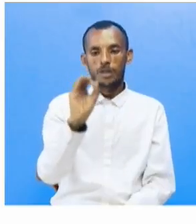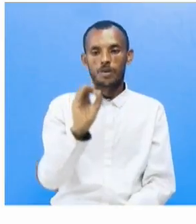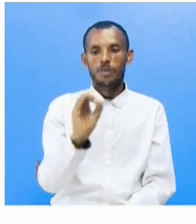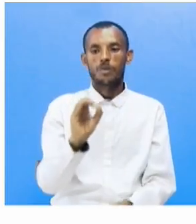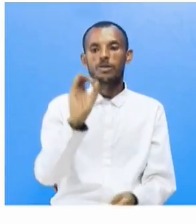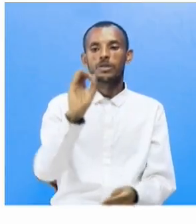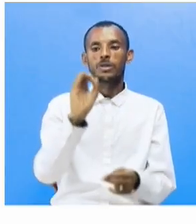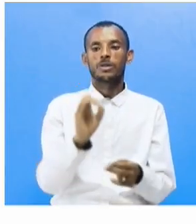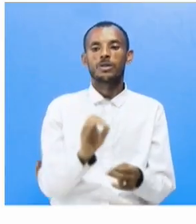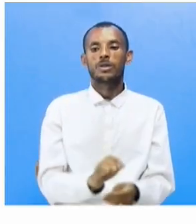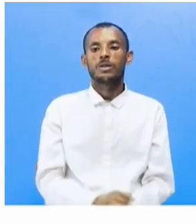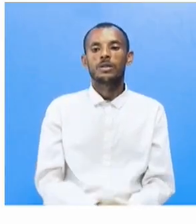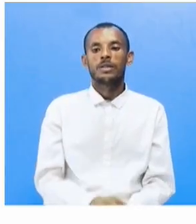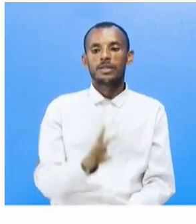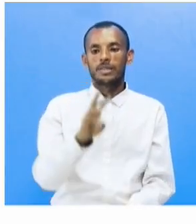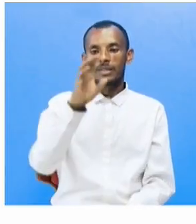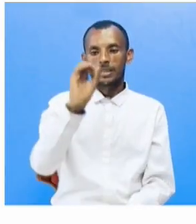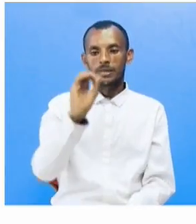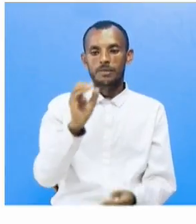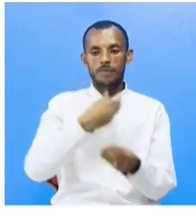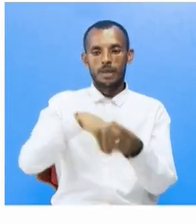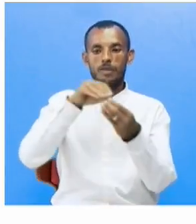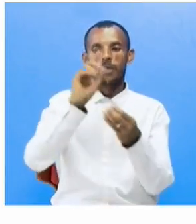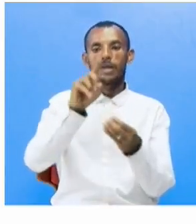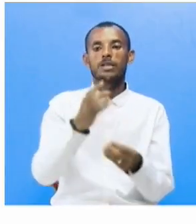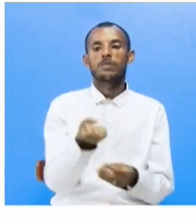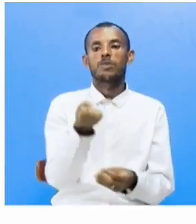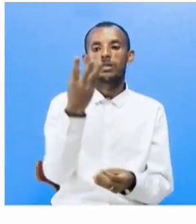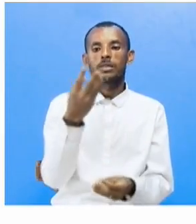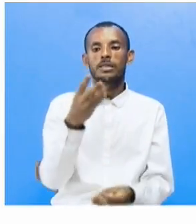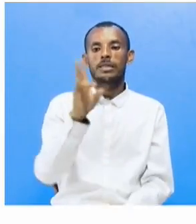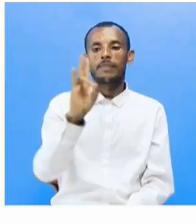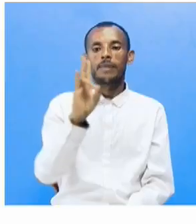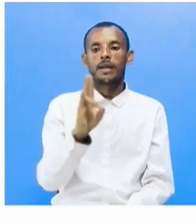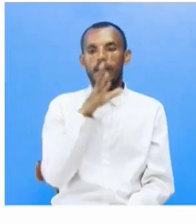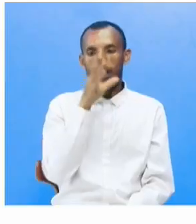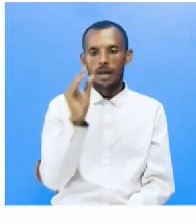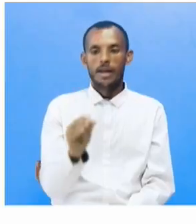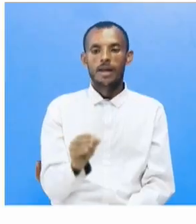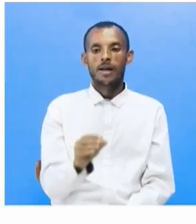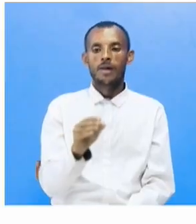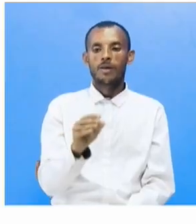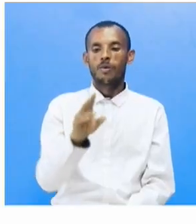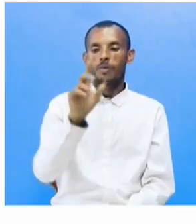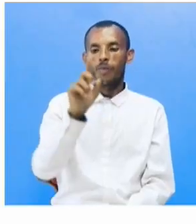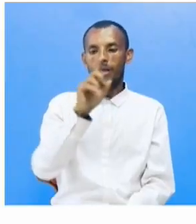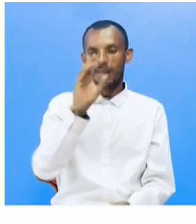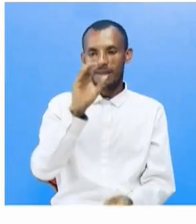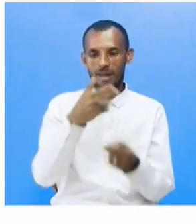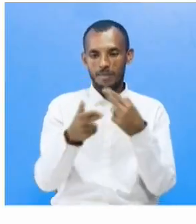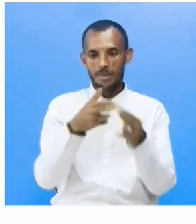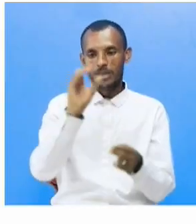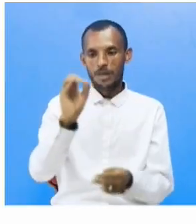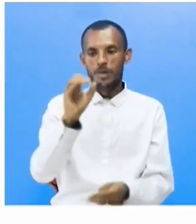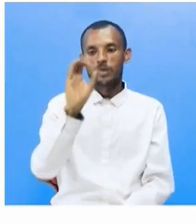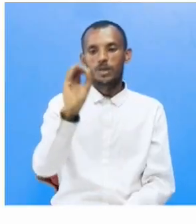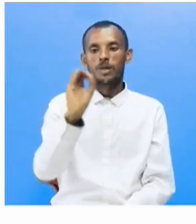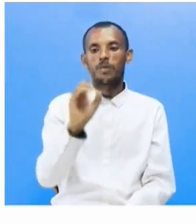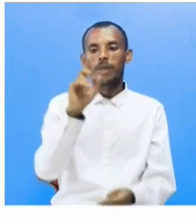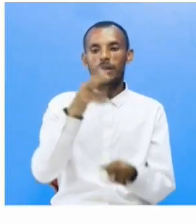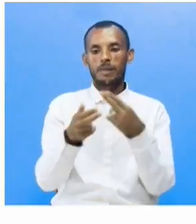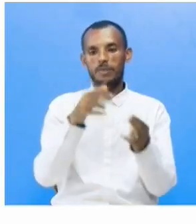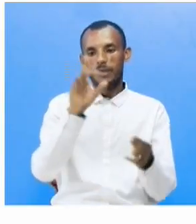times 3 is 6 plus 1, 7. And 1 times 0, 0. 1 times 8